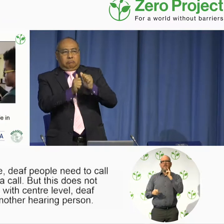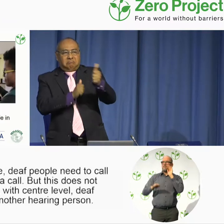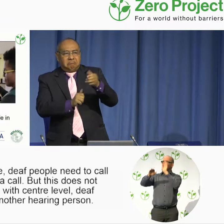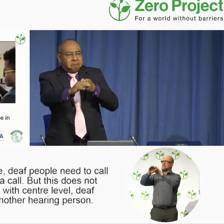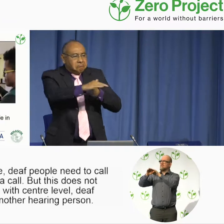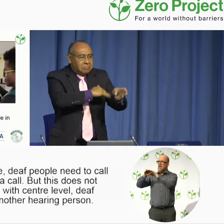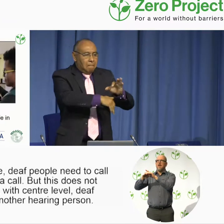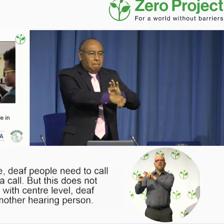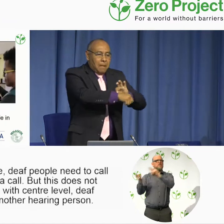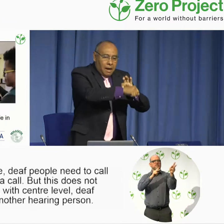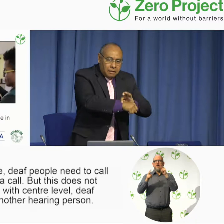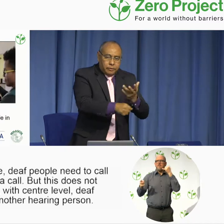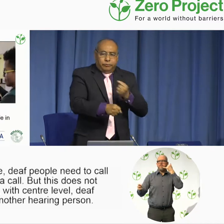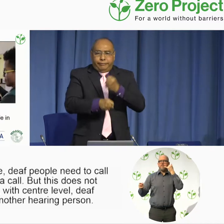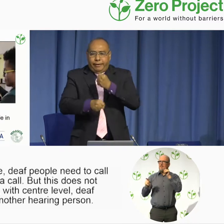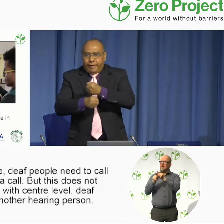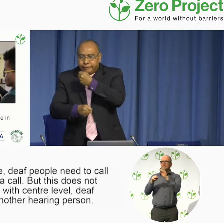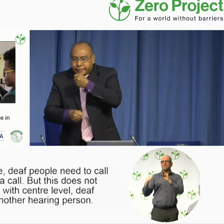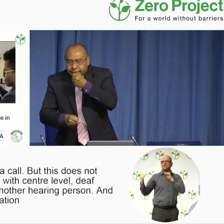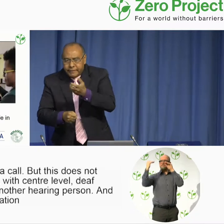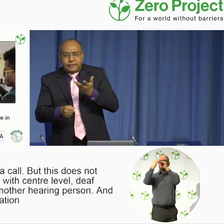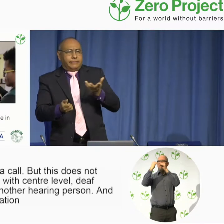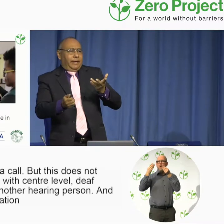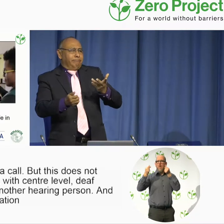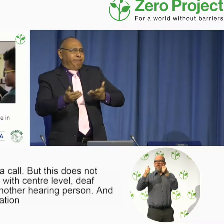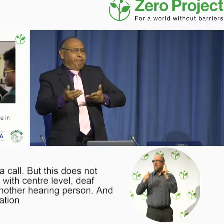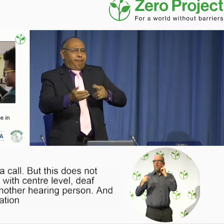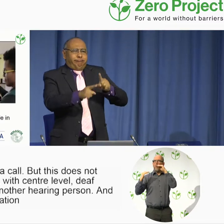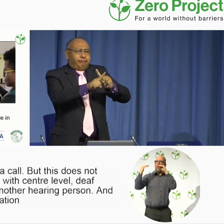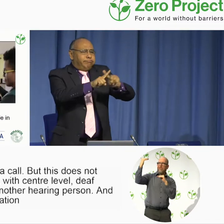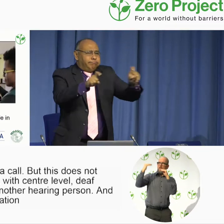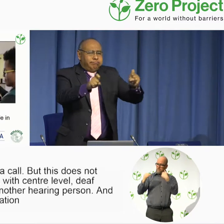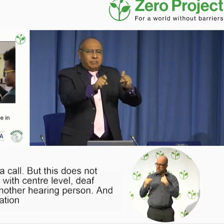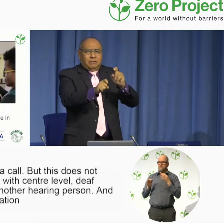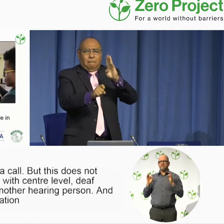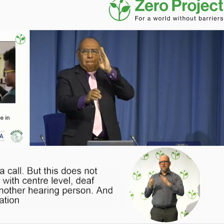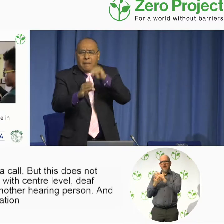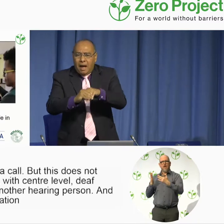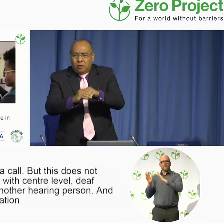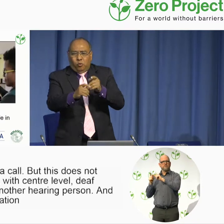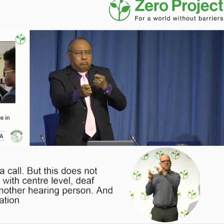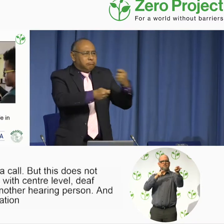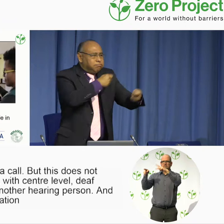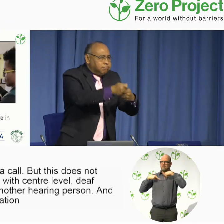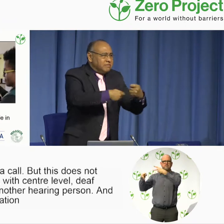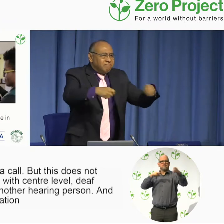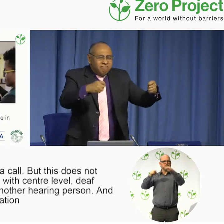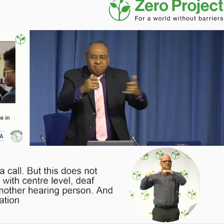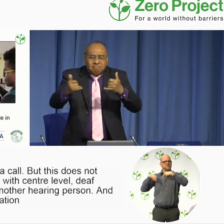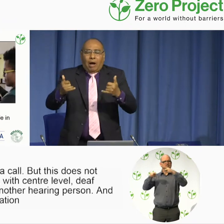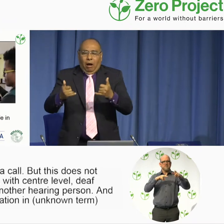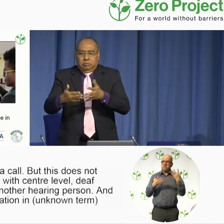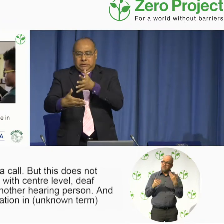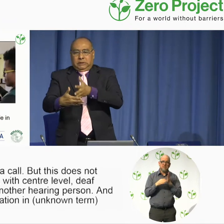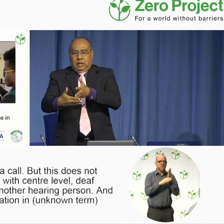And we do have the CIEL, which is the video remote interpretation in medical, laboral,